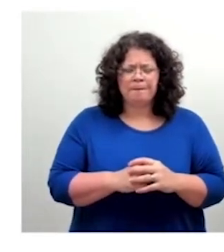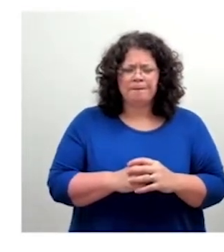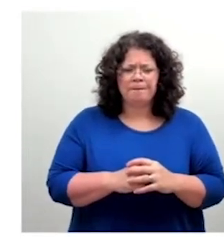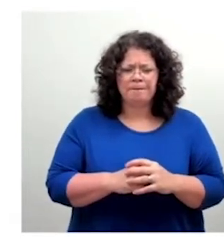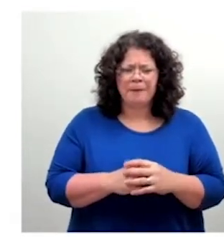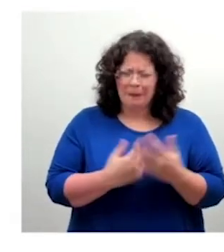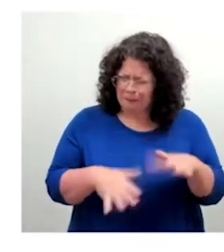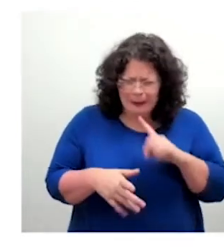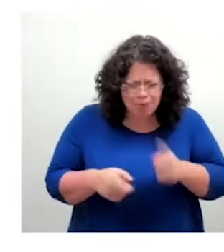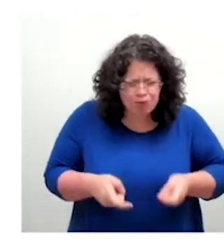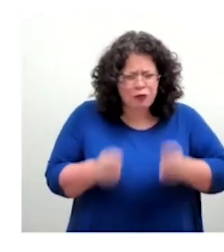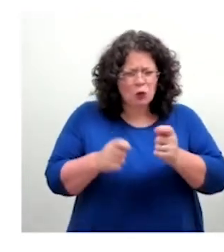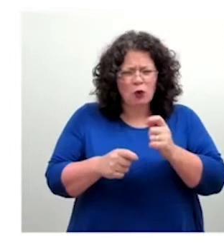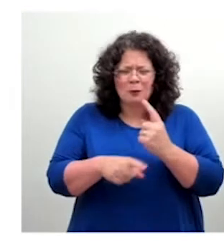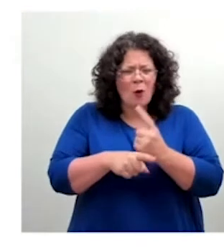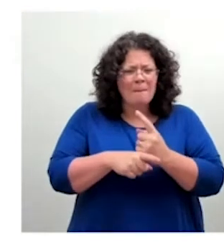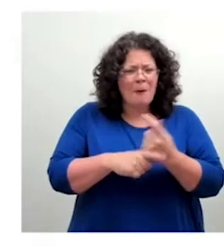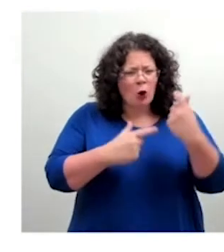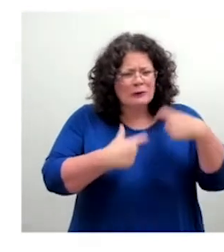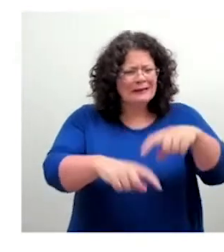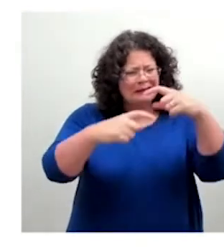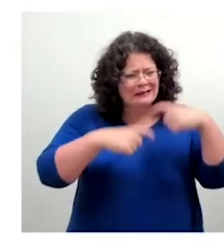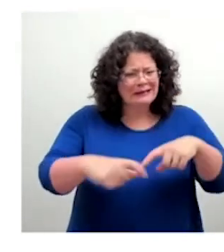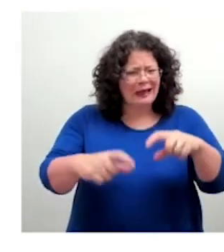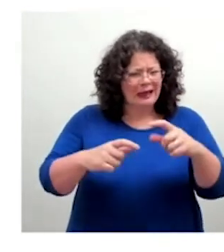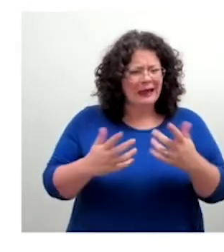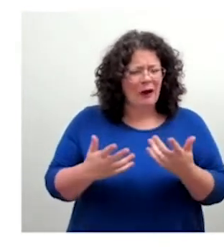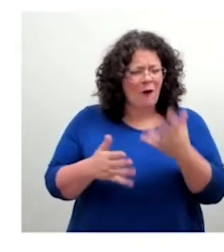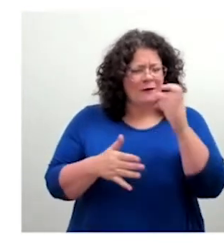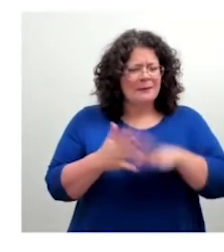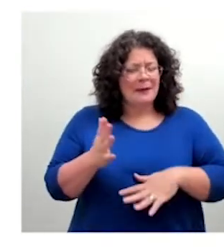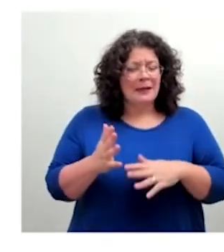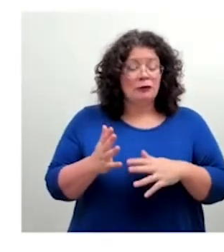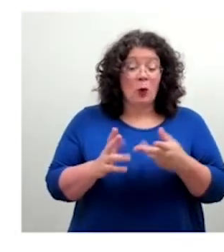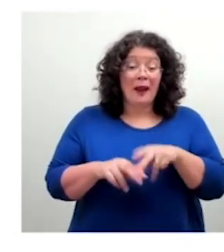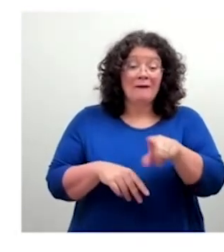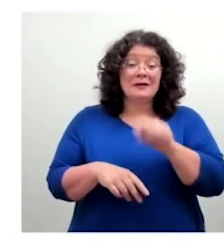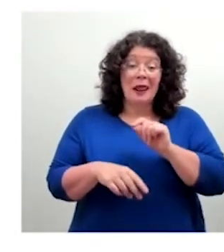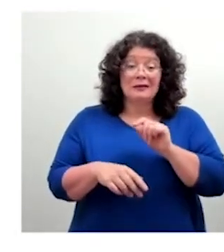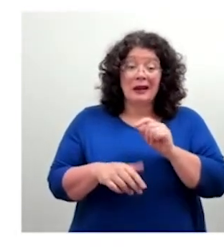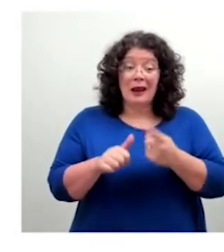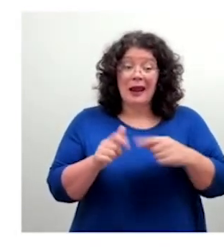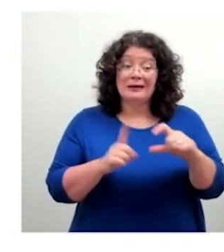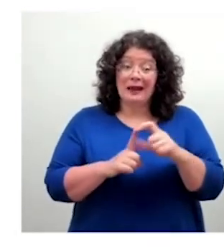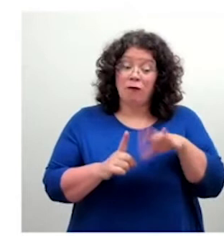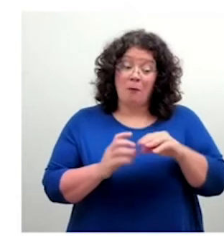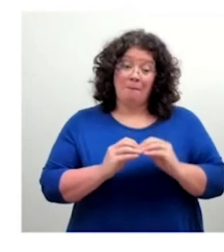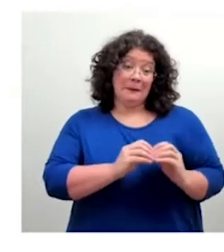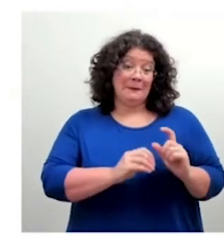BBC, I'm sure, you know, with other UK broadcasters as well, you will get a consistent approach to how